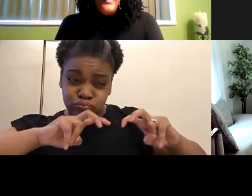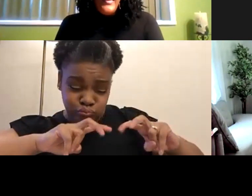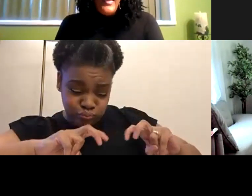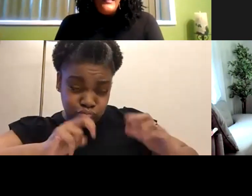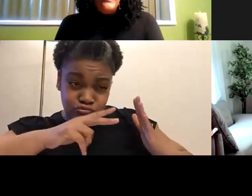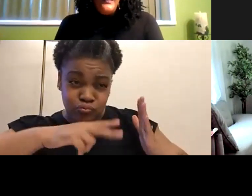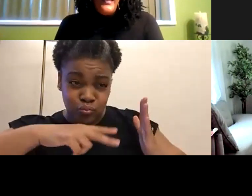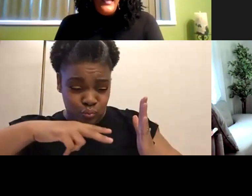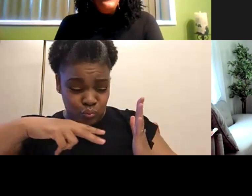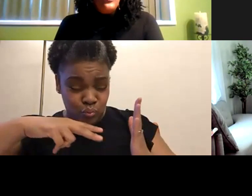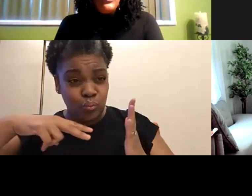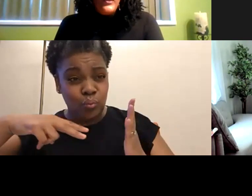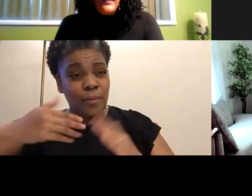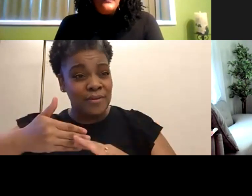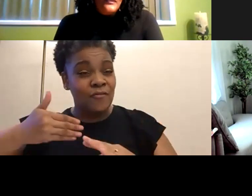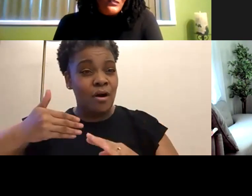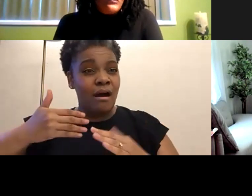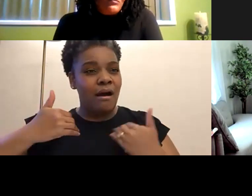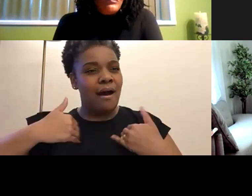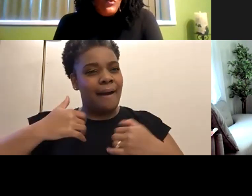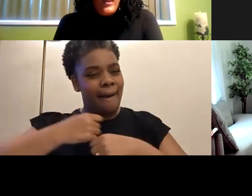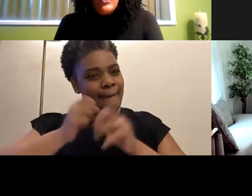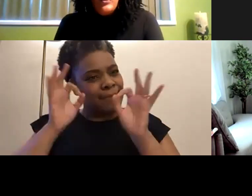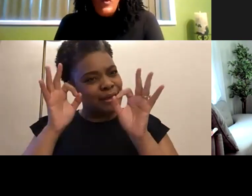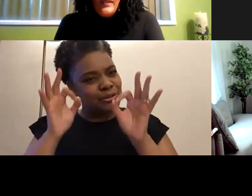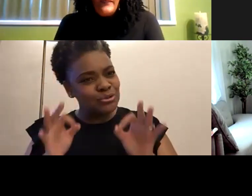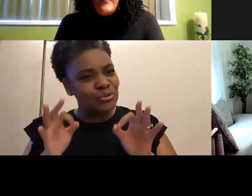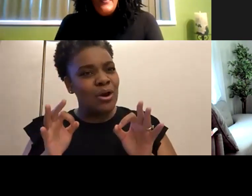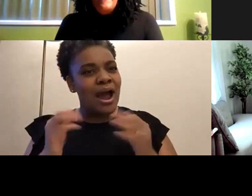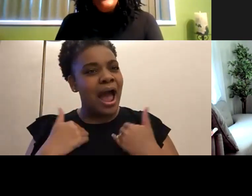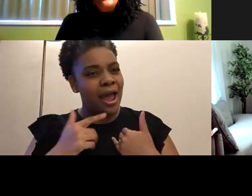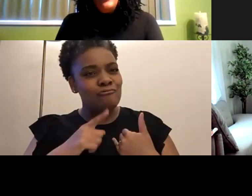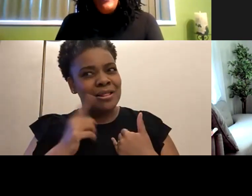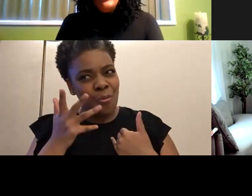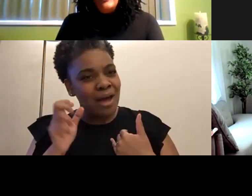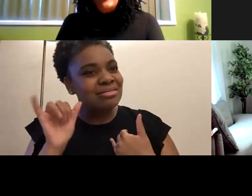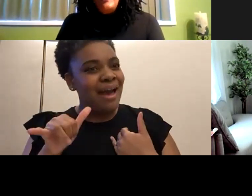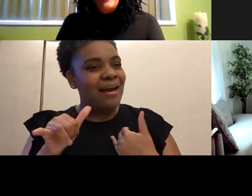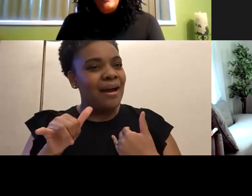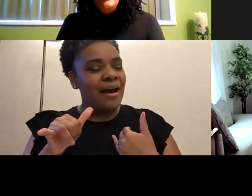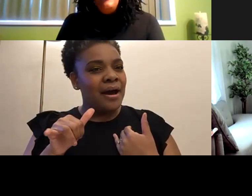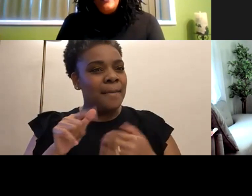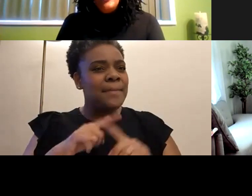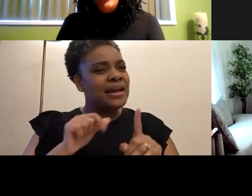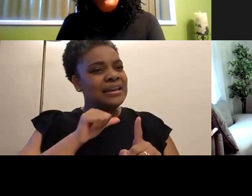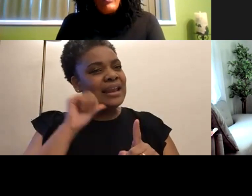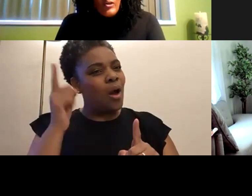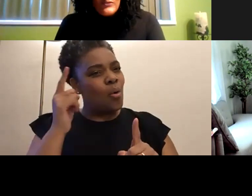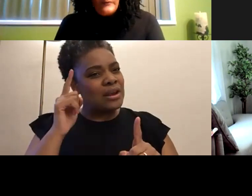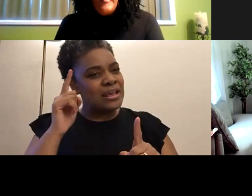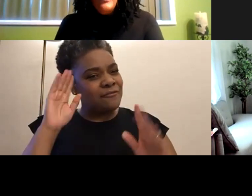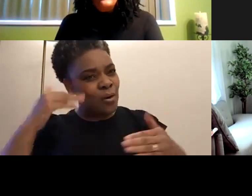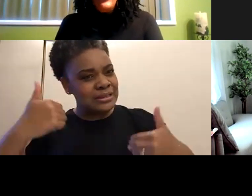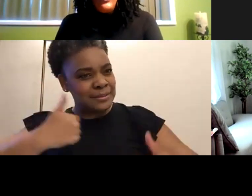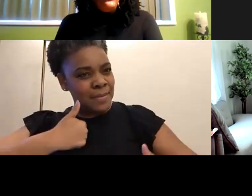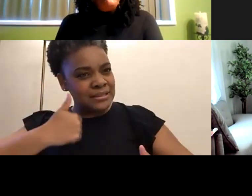lot, and I made sure that this was what I truly wanted. But it's not about just me, but taking the message